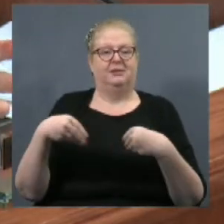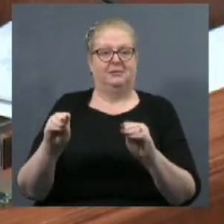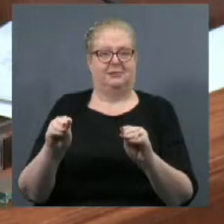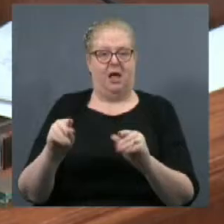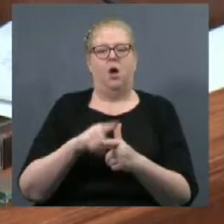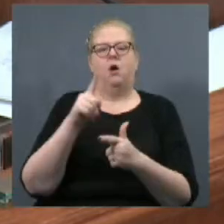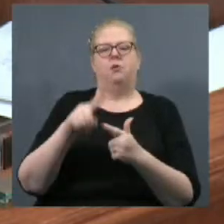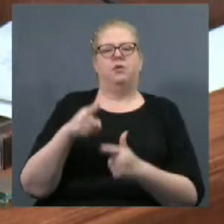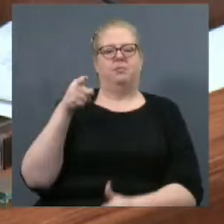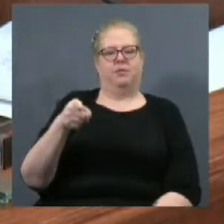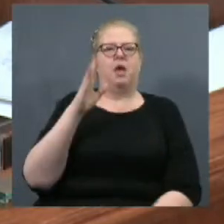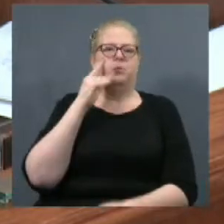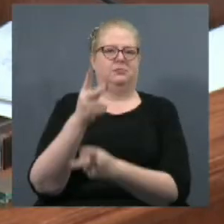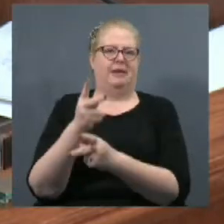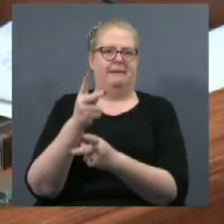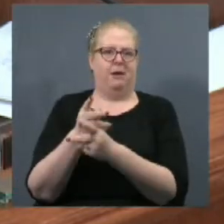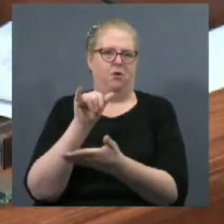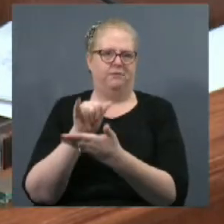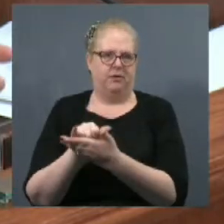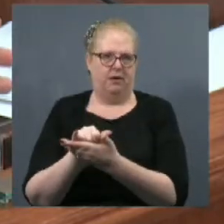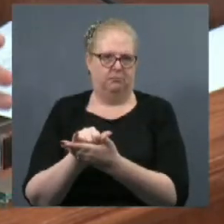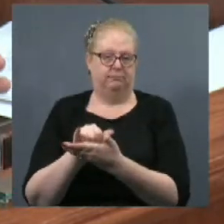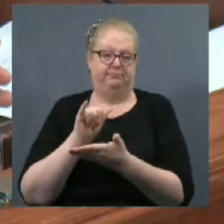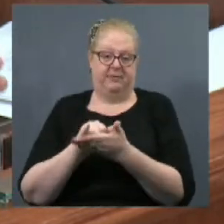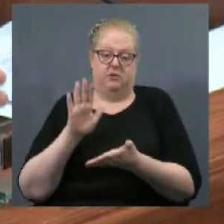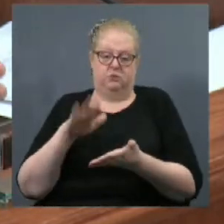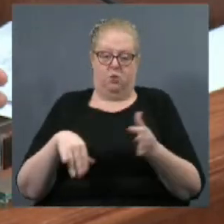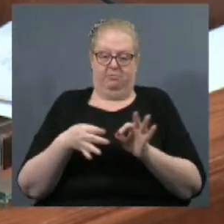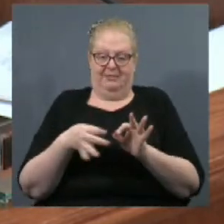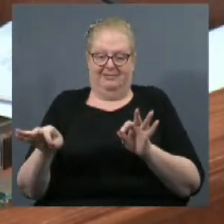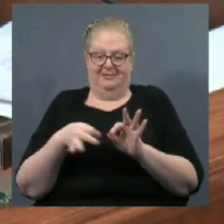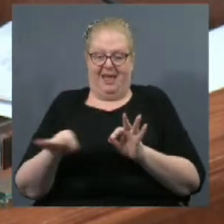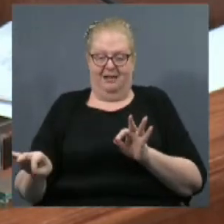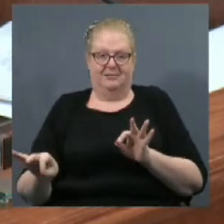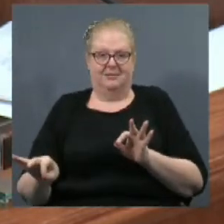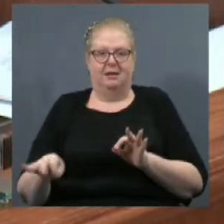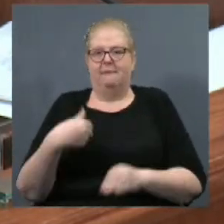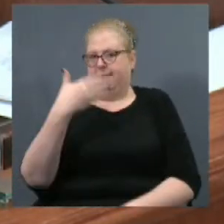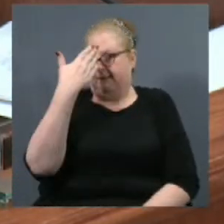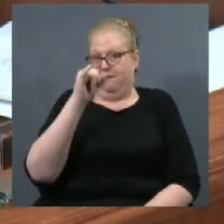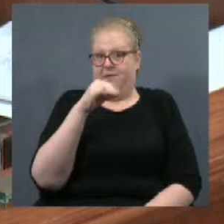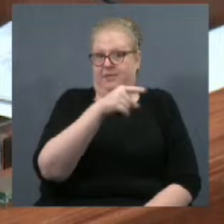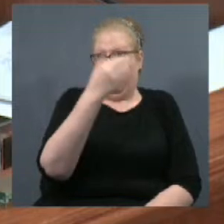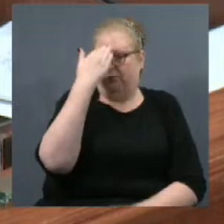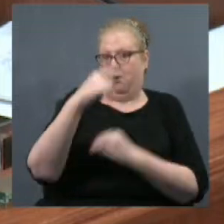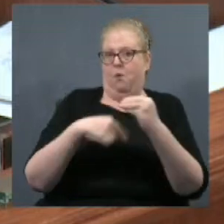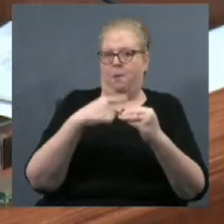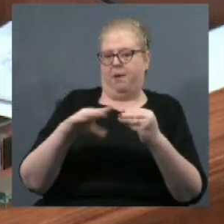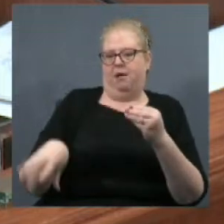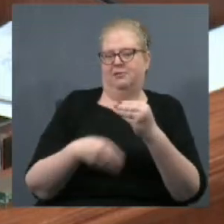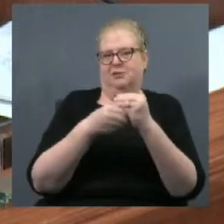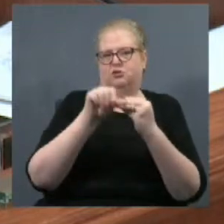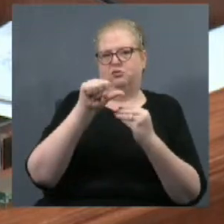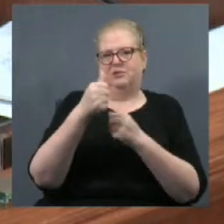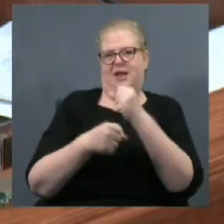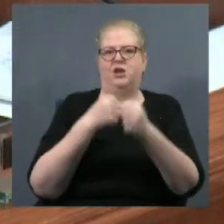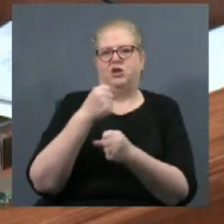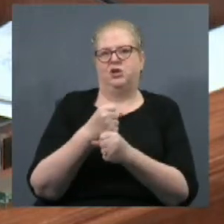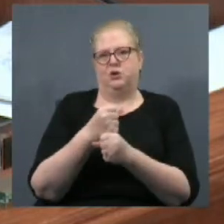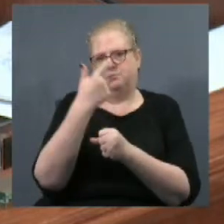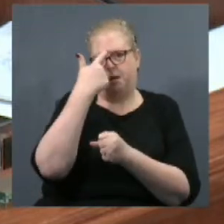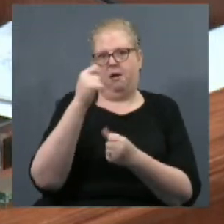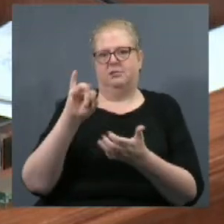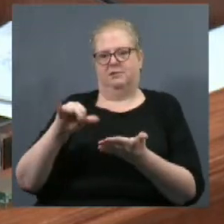of it. It says, I don't know that they know about the additional 10 years because of the monies that HUD has